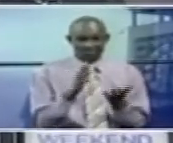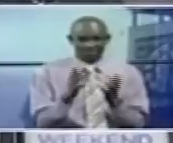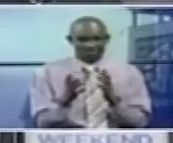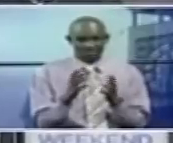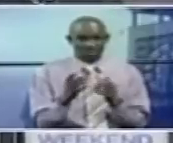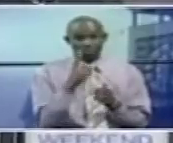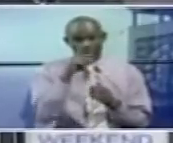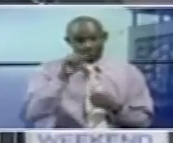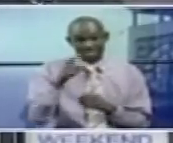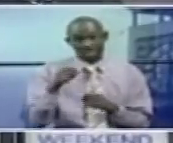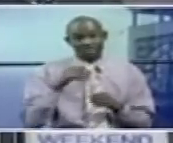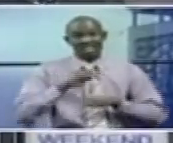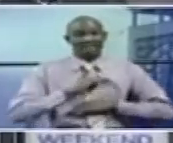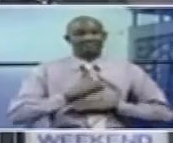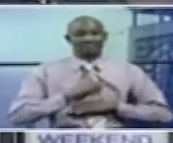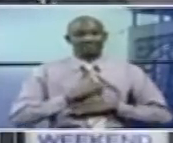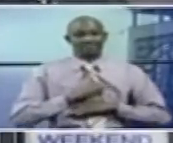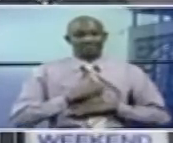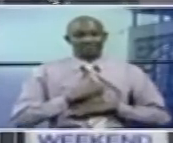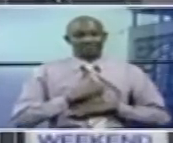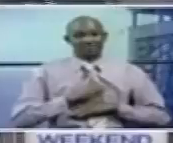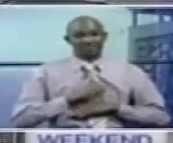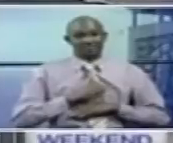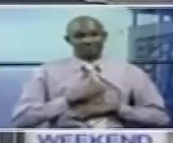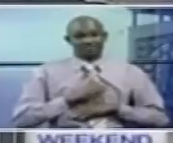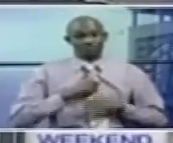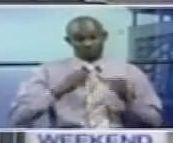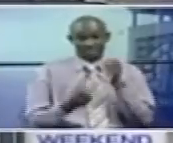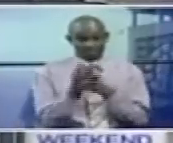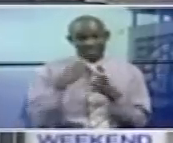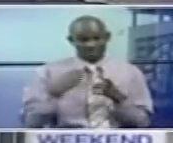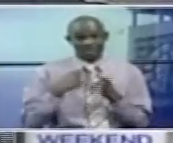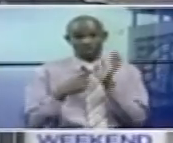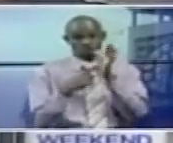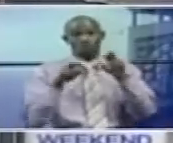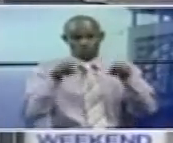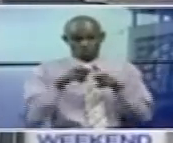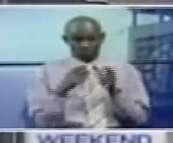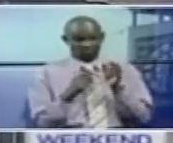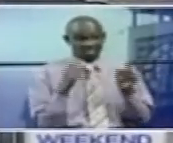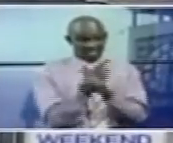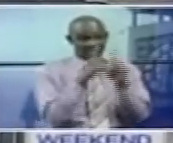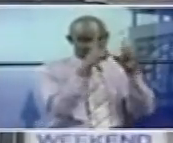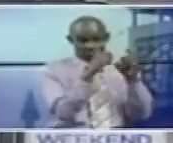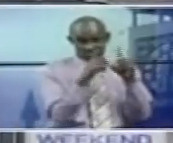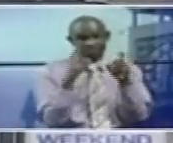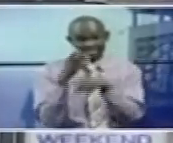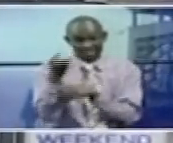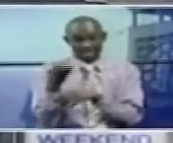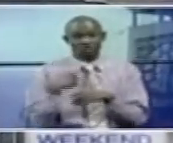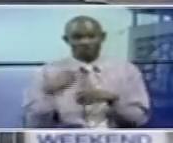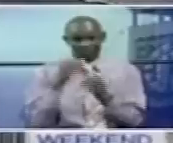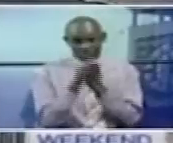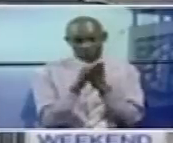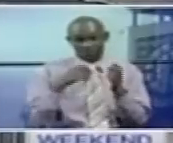roughly around 1 million shillings would be enough to establish a showroom, to have ready stock